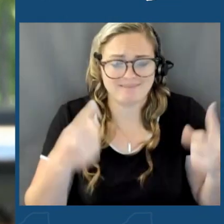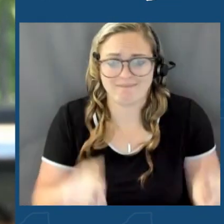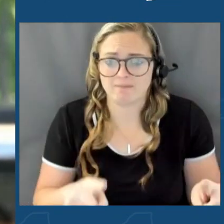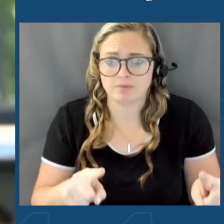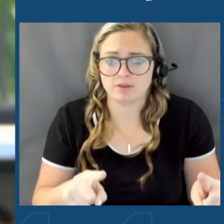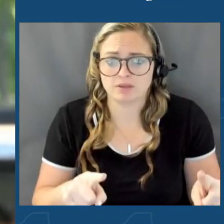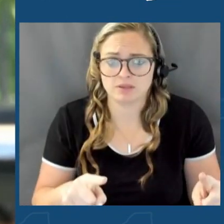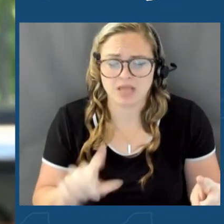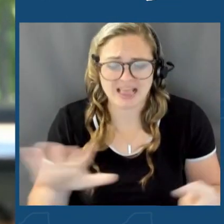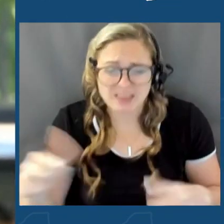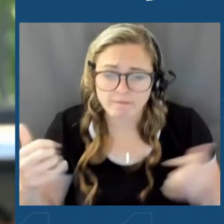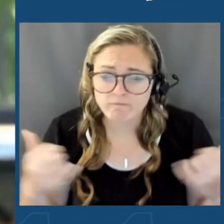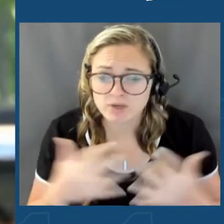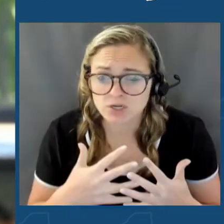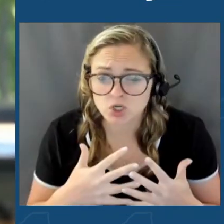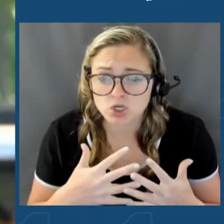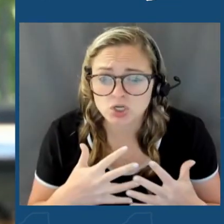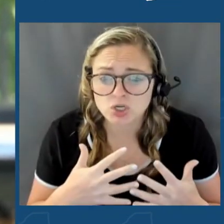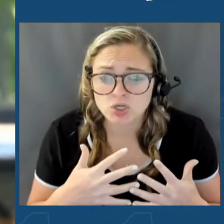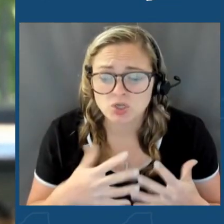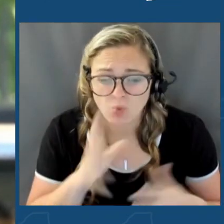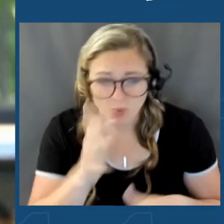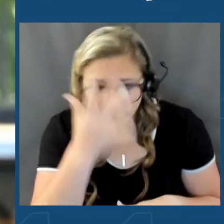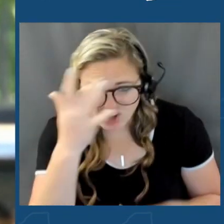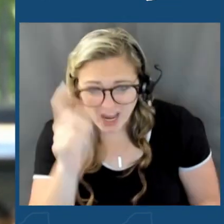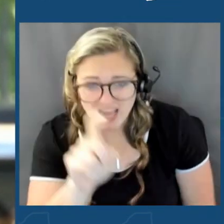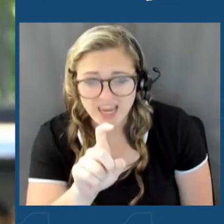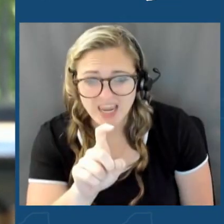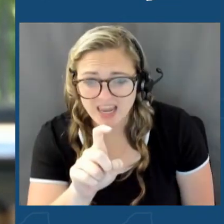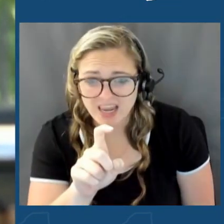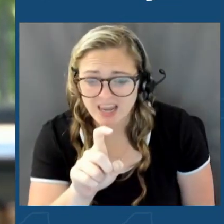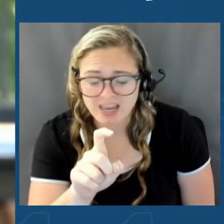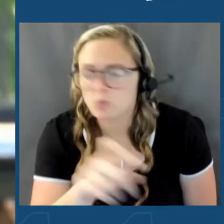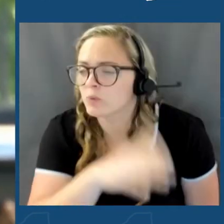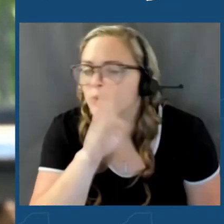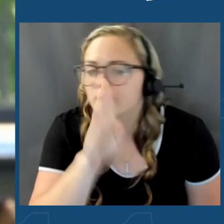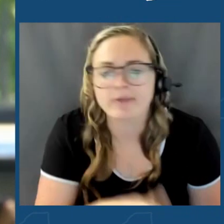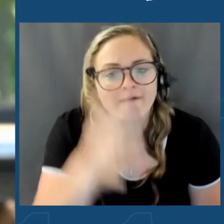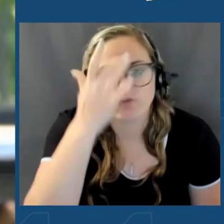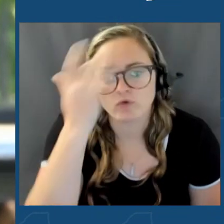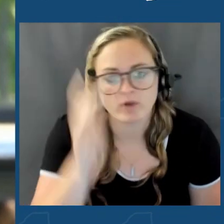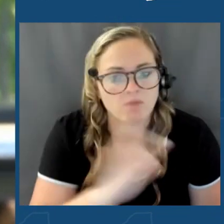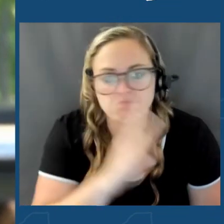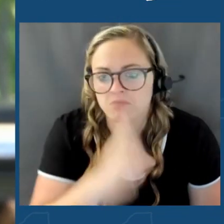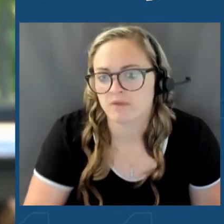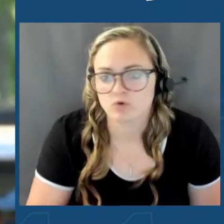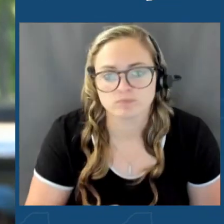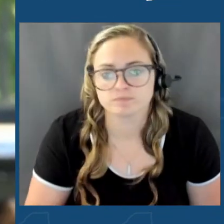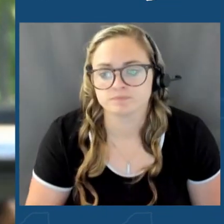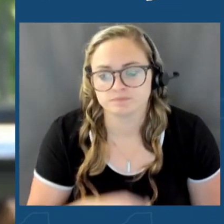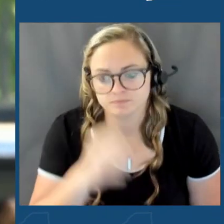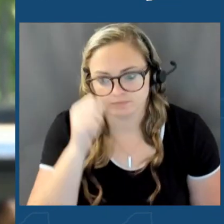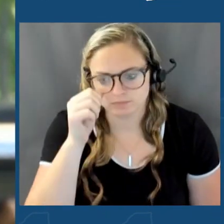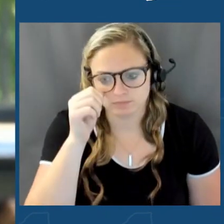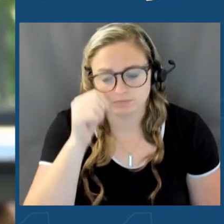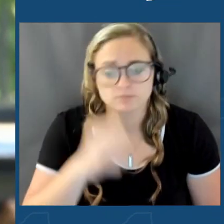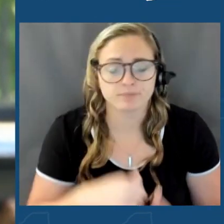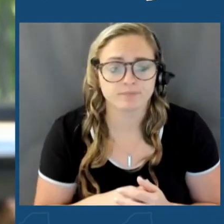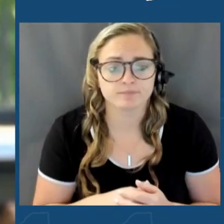may be, are we going to forget? And as Alice said, we will never forget this. Never, ever forget this